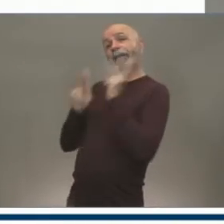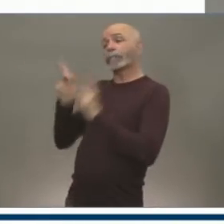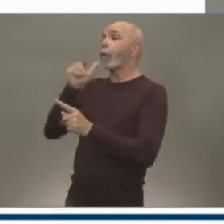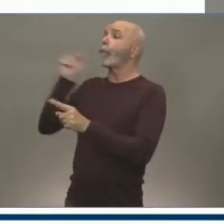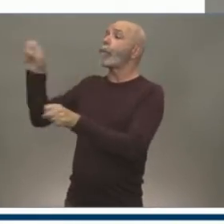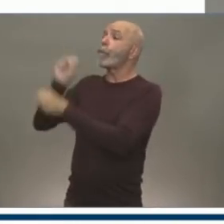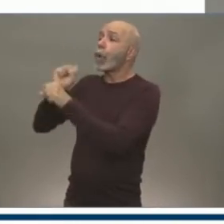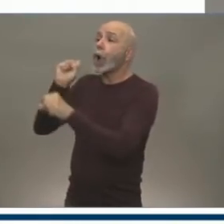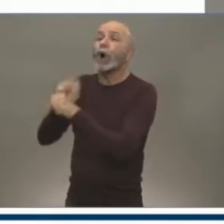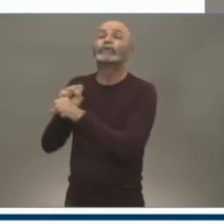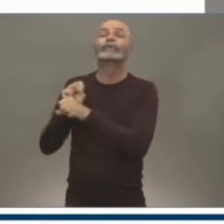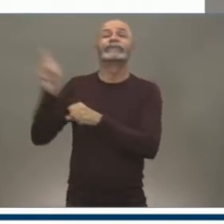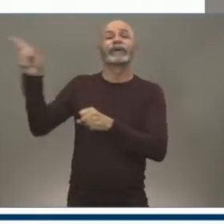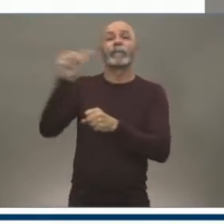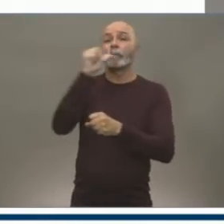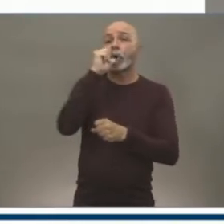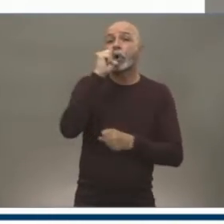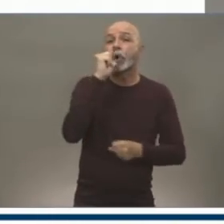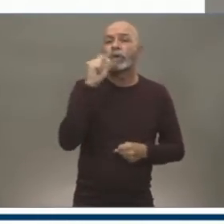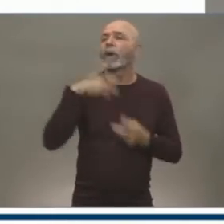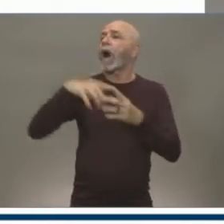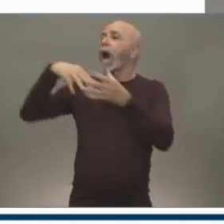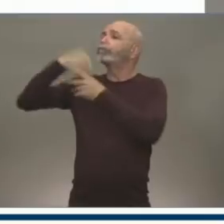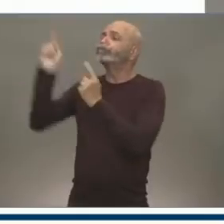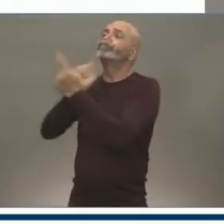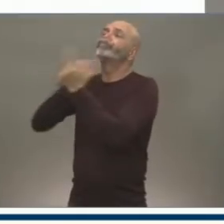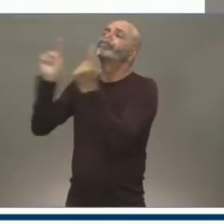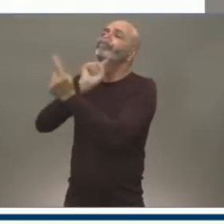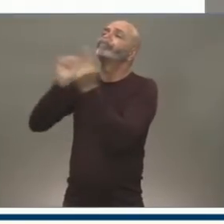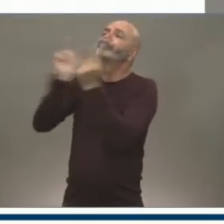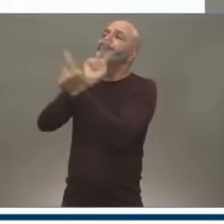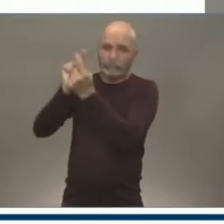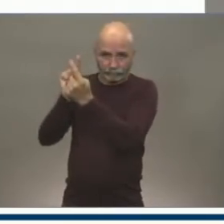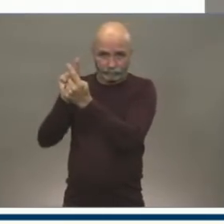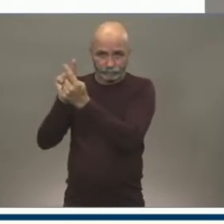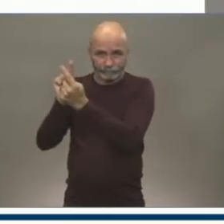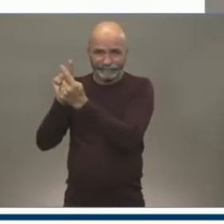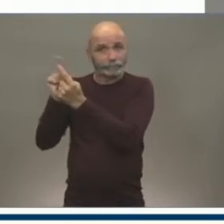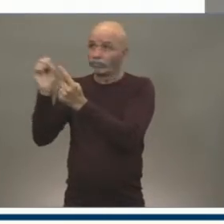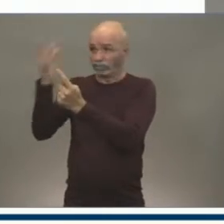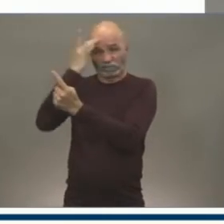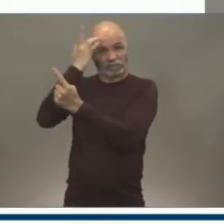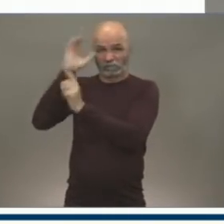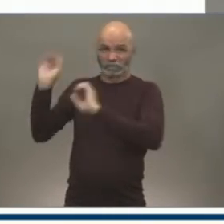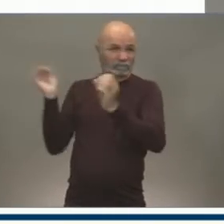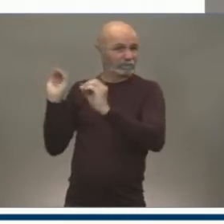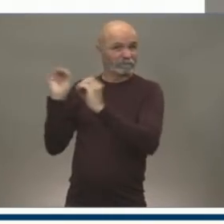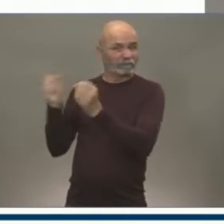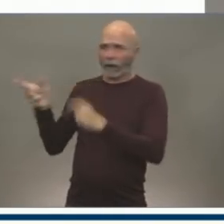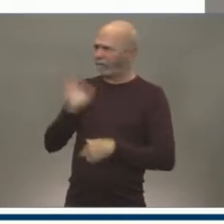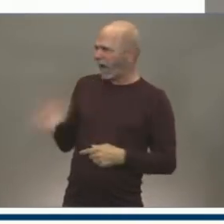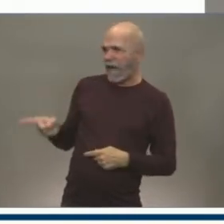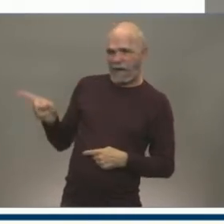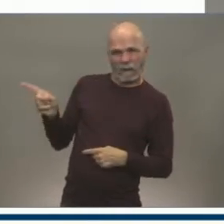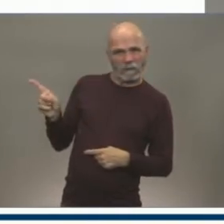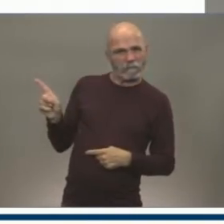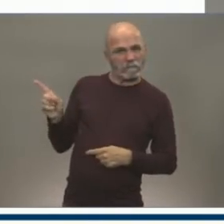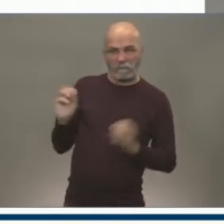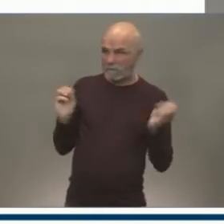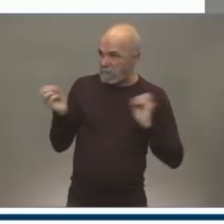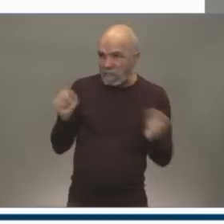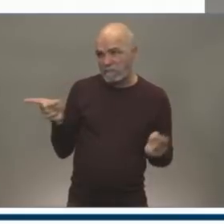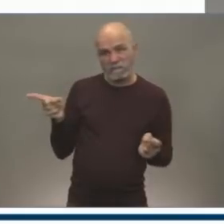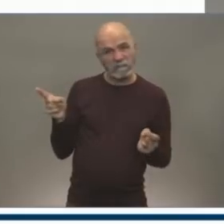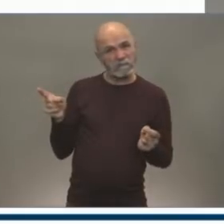night Halifax establishments, as long as you don't have any symptoms and you're feeling well and you don't develop symptoms while